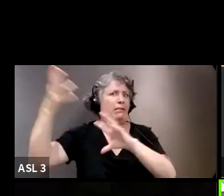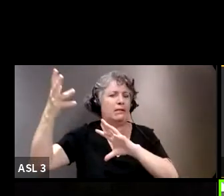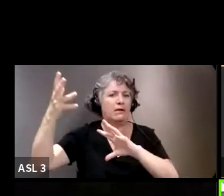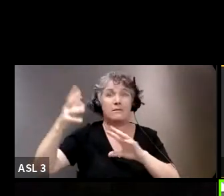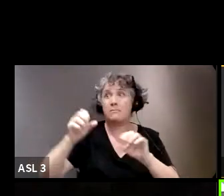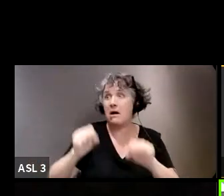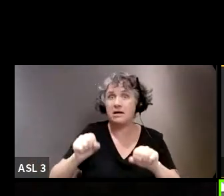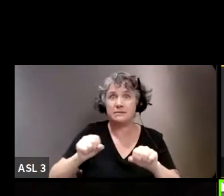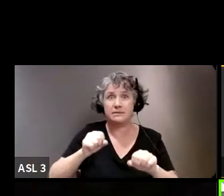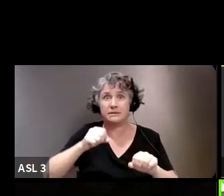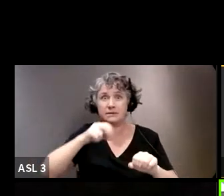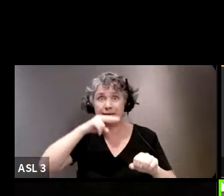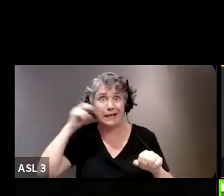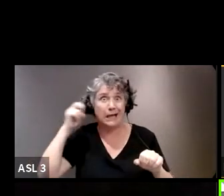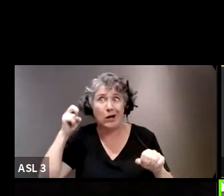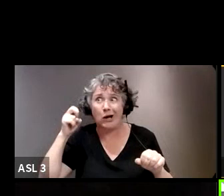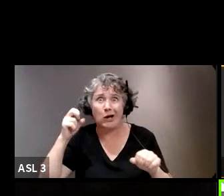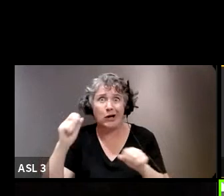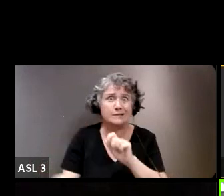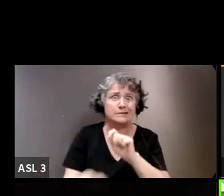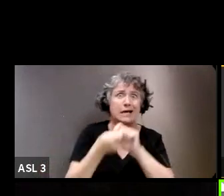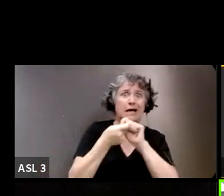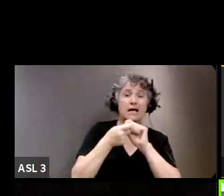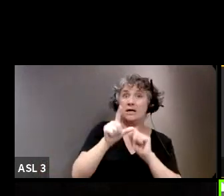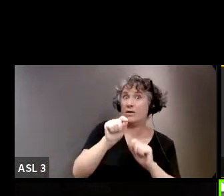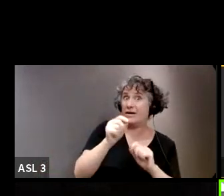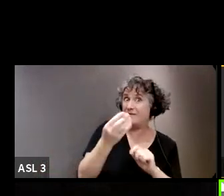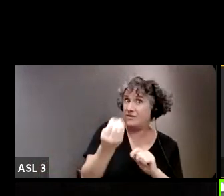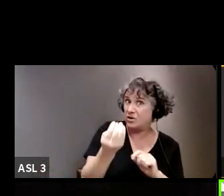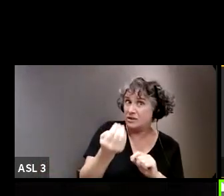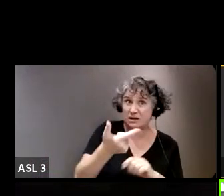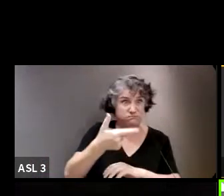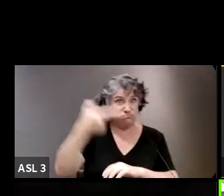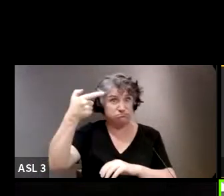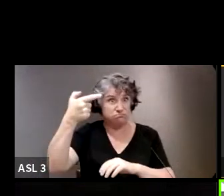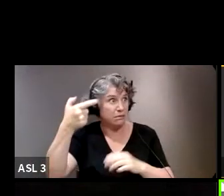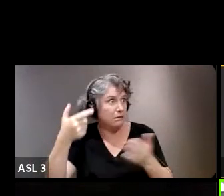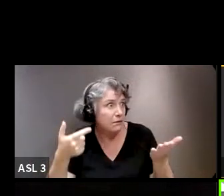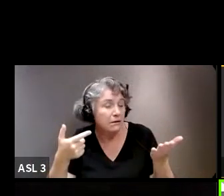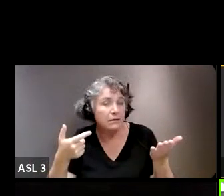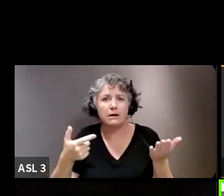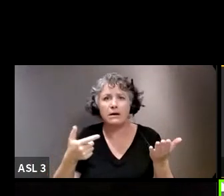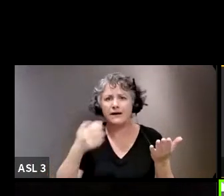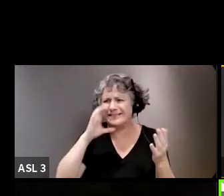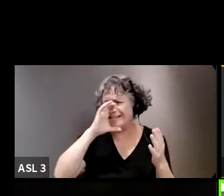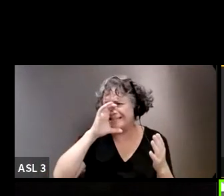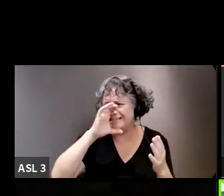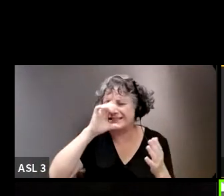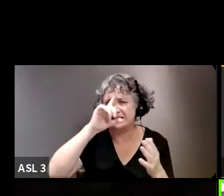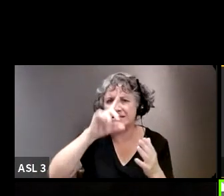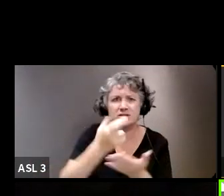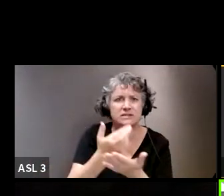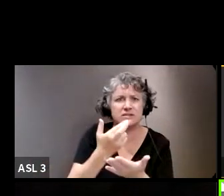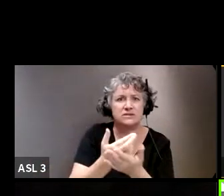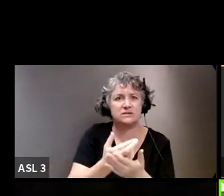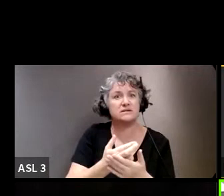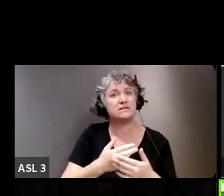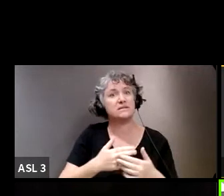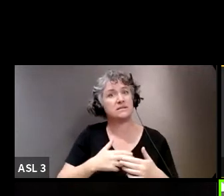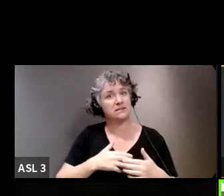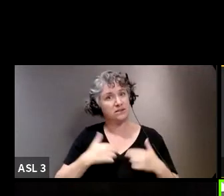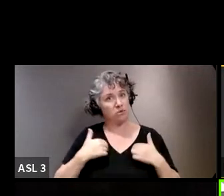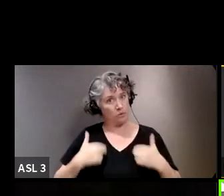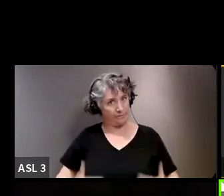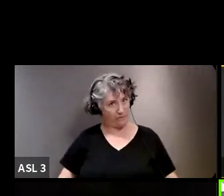attack like we had back in 2014 and you have to surge resources particularly uniformed resources